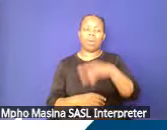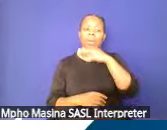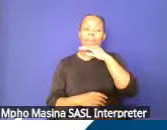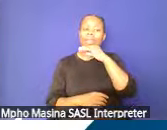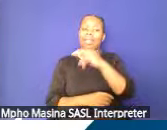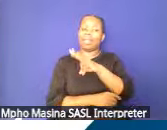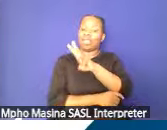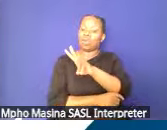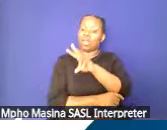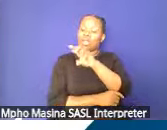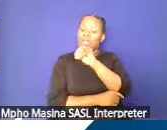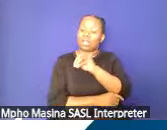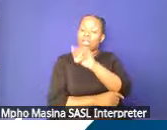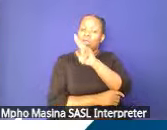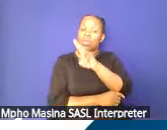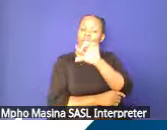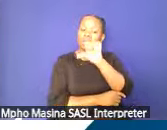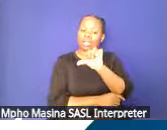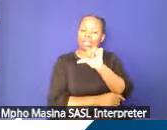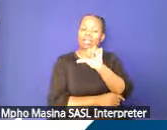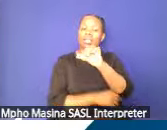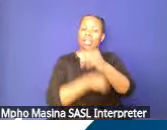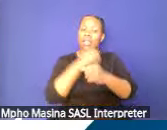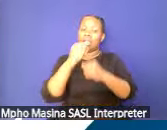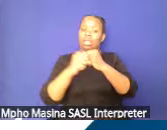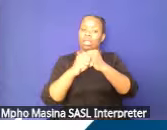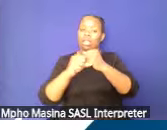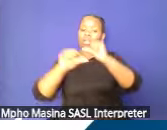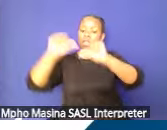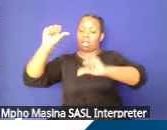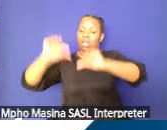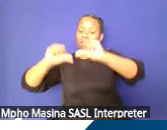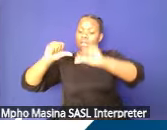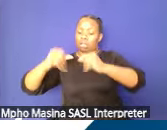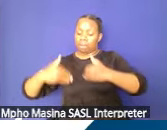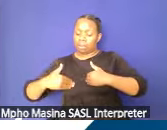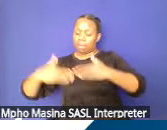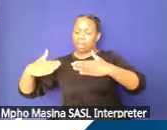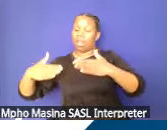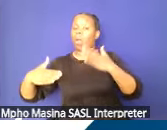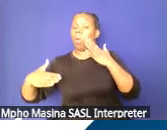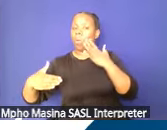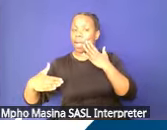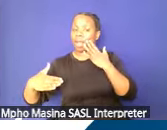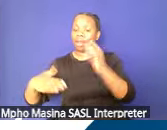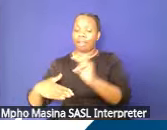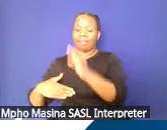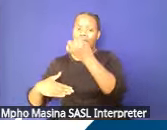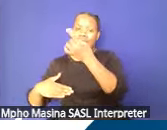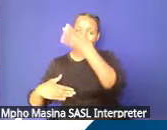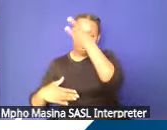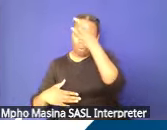2026 year of assessment commenced on the 1st of March